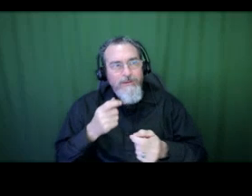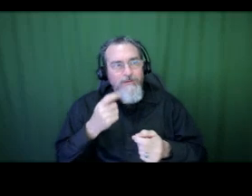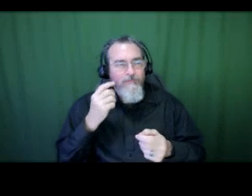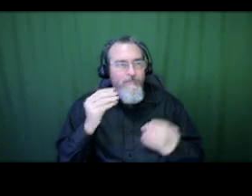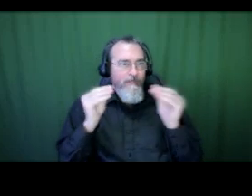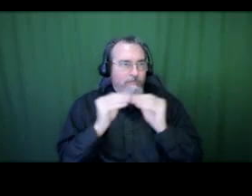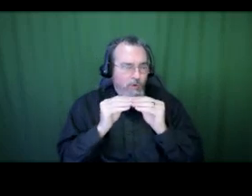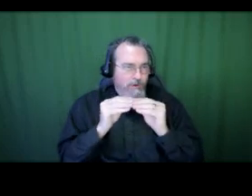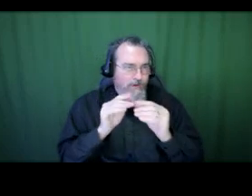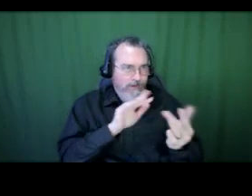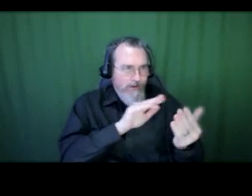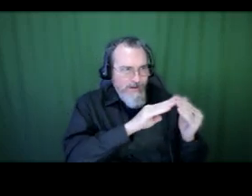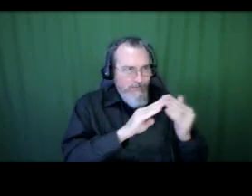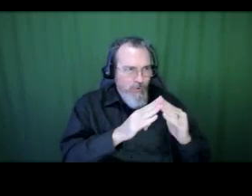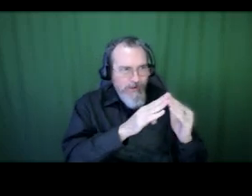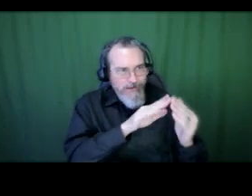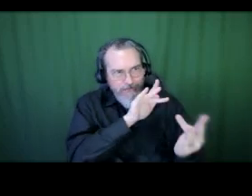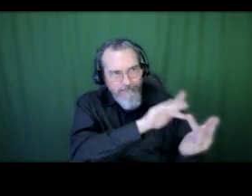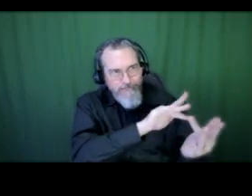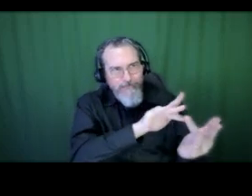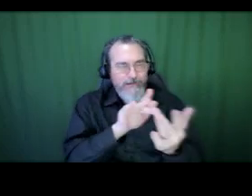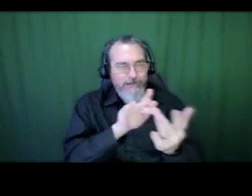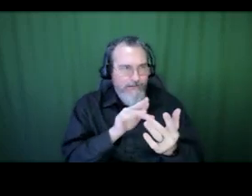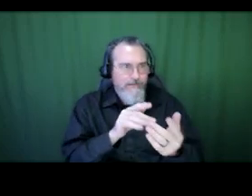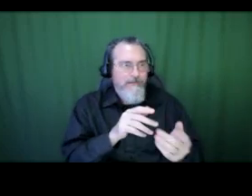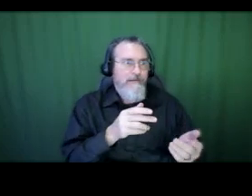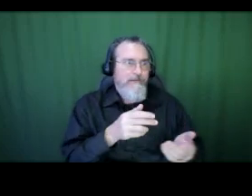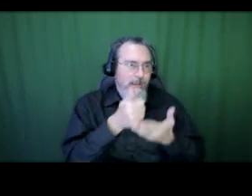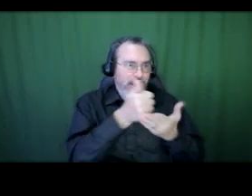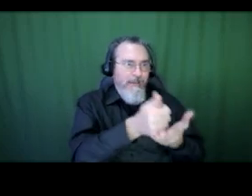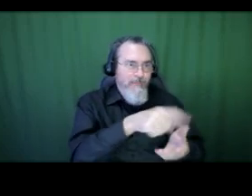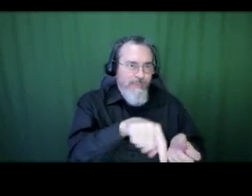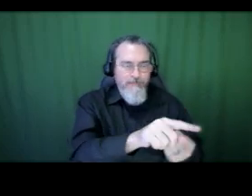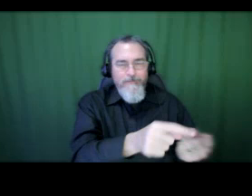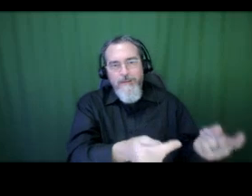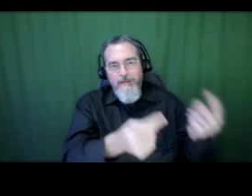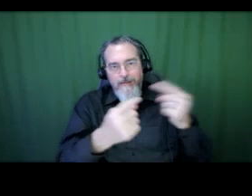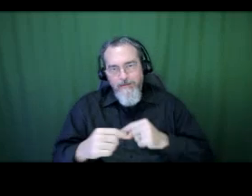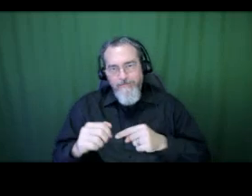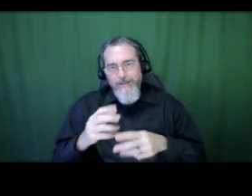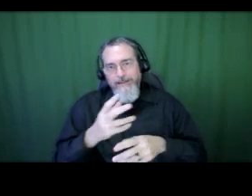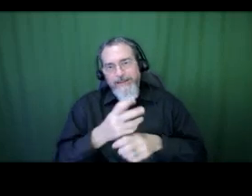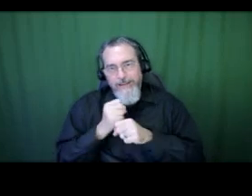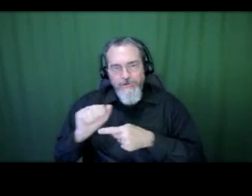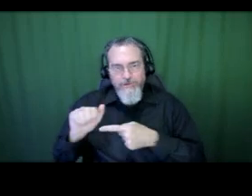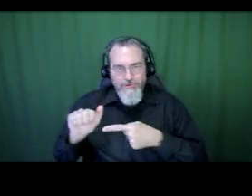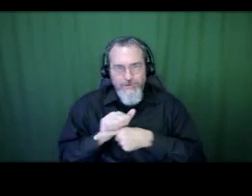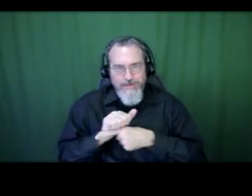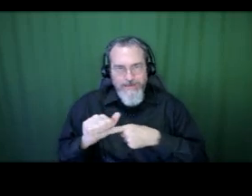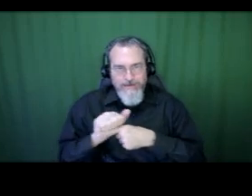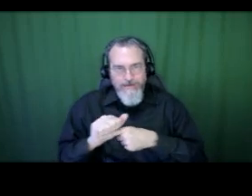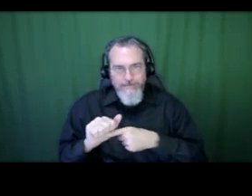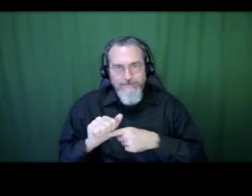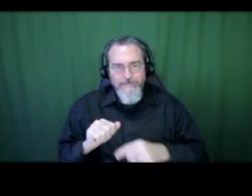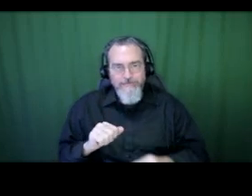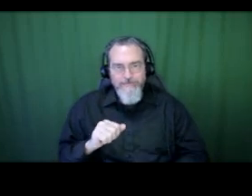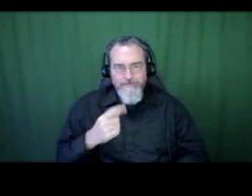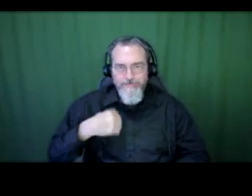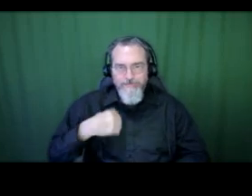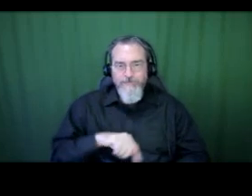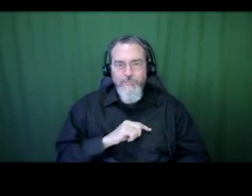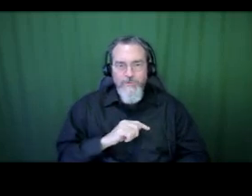get members to actually come and get trained with us. We're looking at engagement and recruitment within LVCC